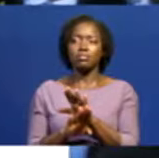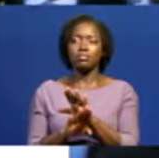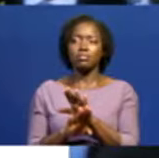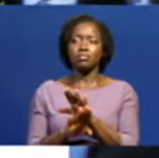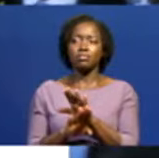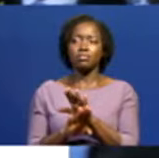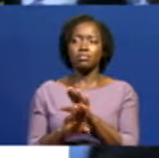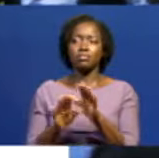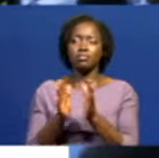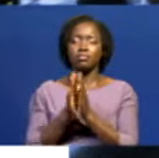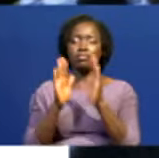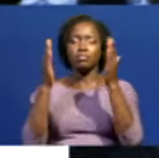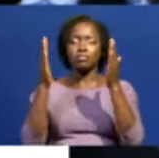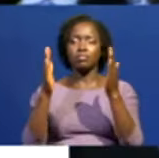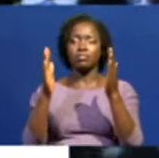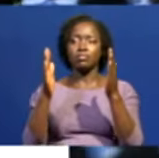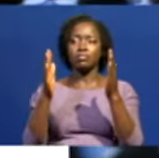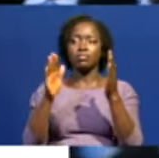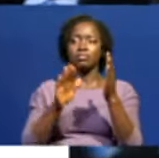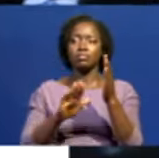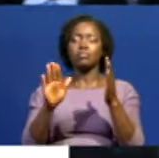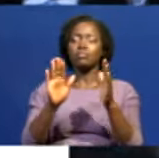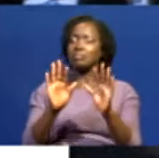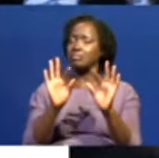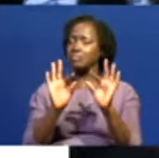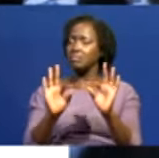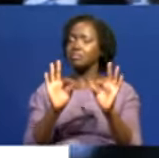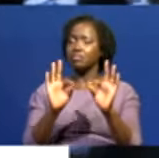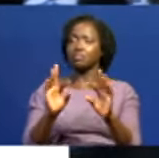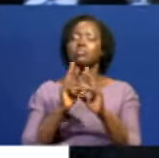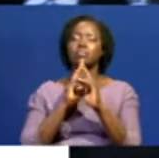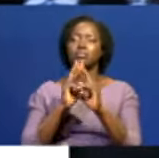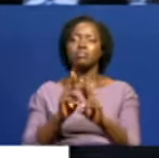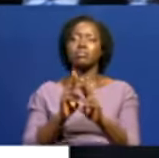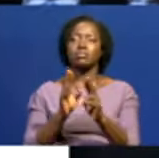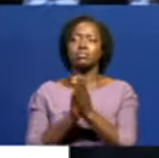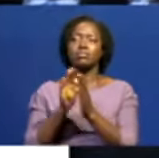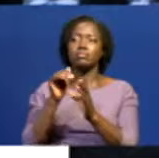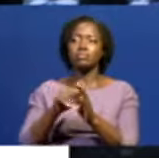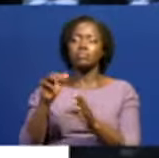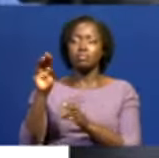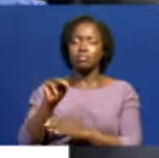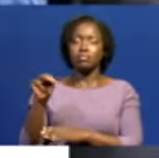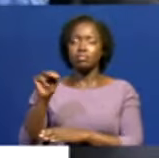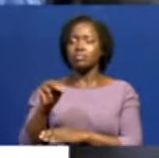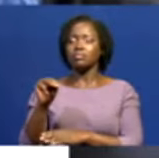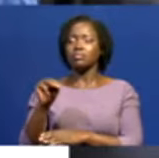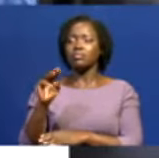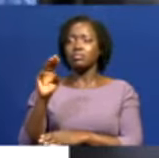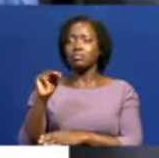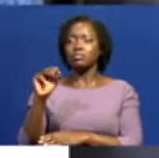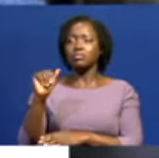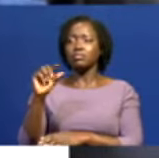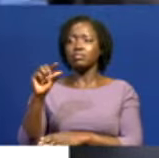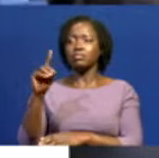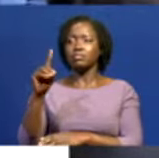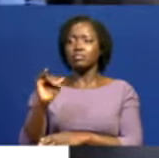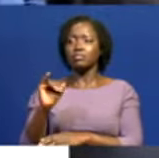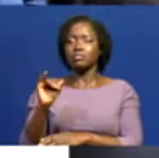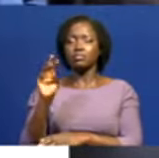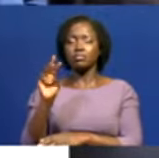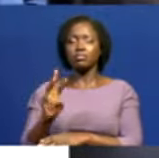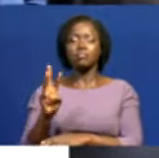sacrificed to celebrate their exemplary performance within Magadi Ward. There is a star in